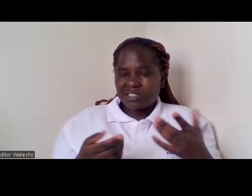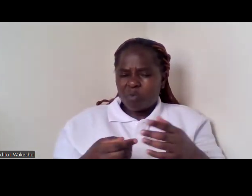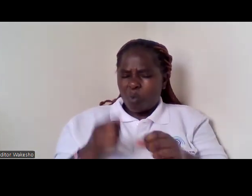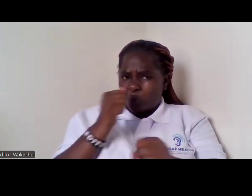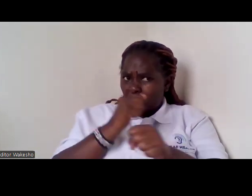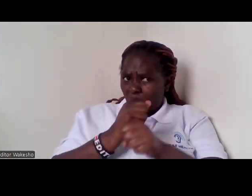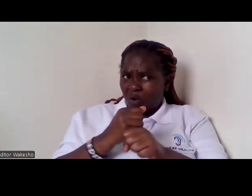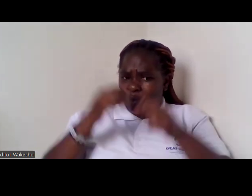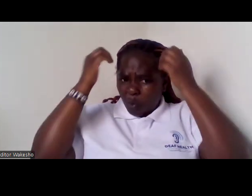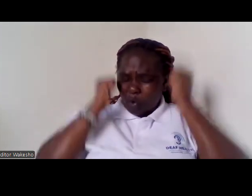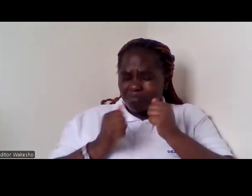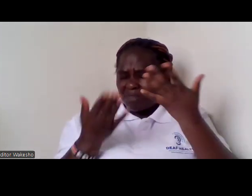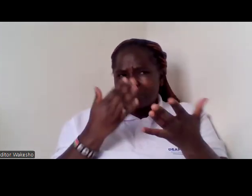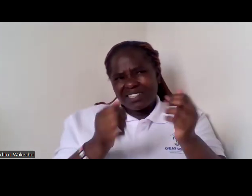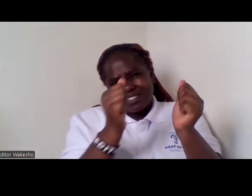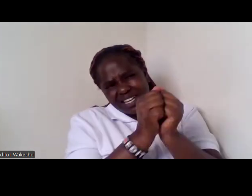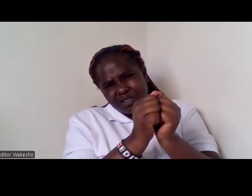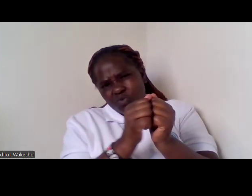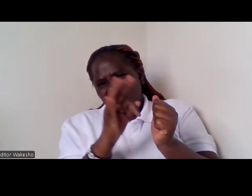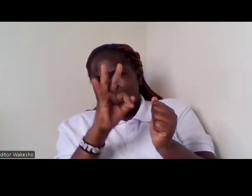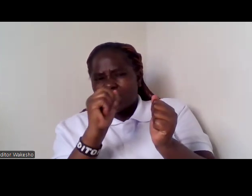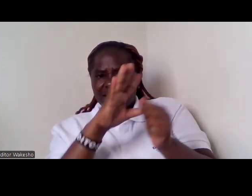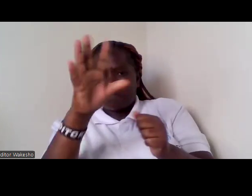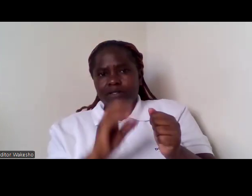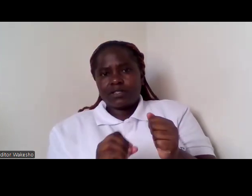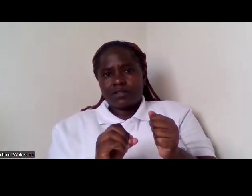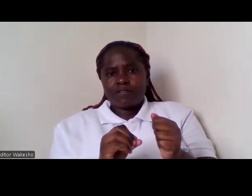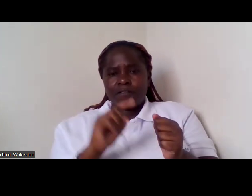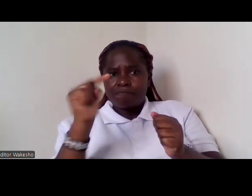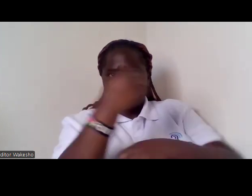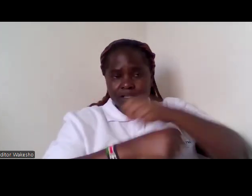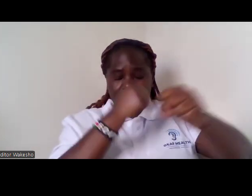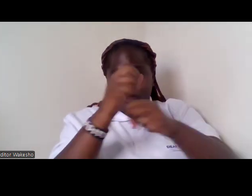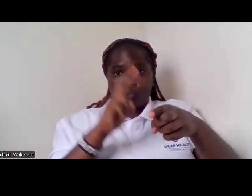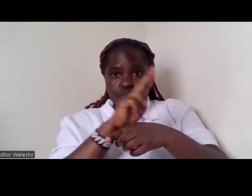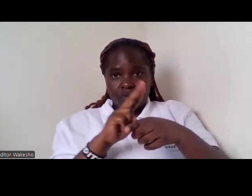can range between 10 to 30% in the first year of use.